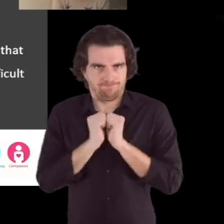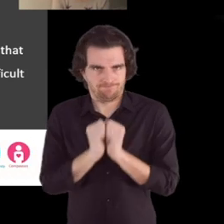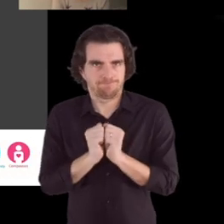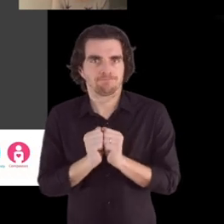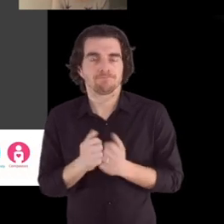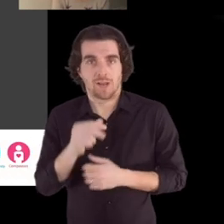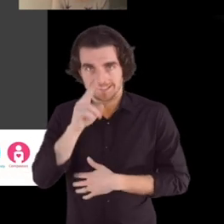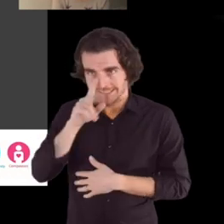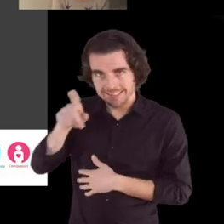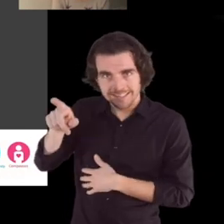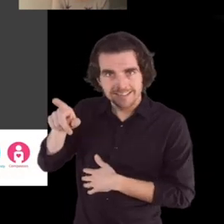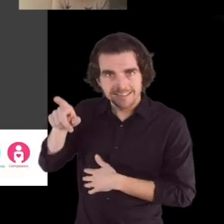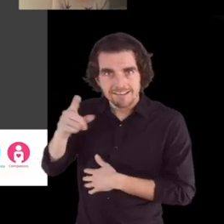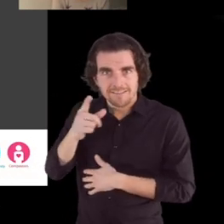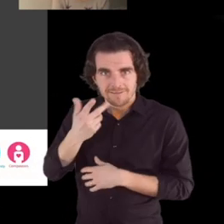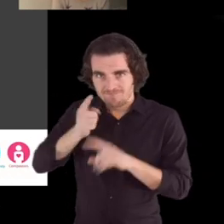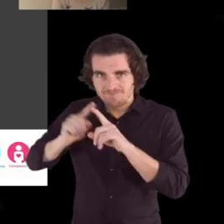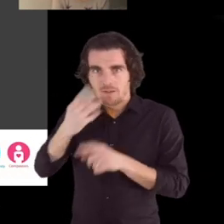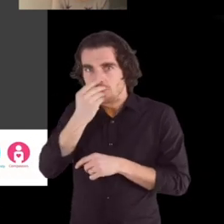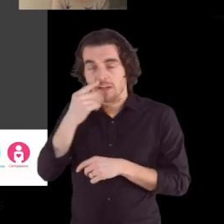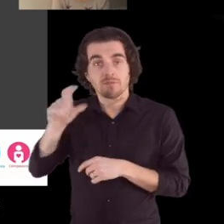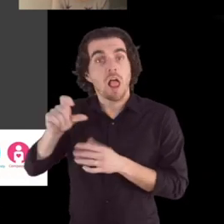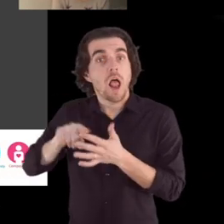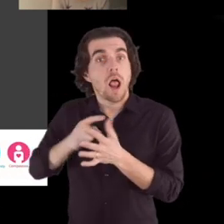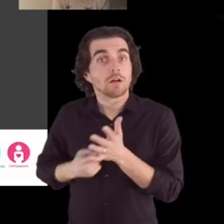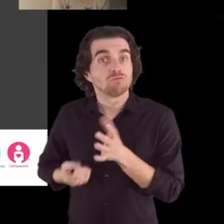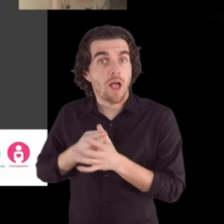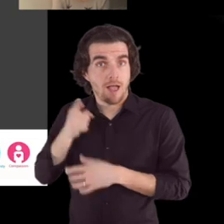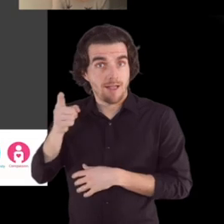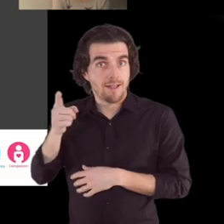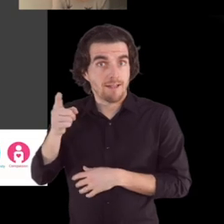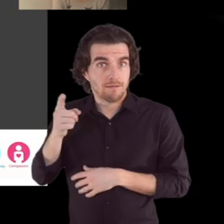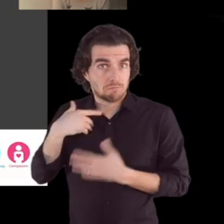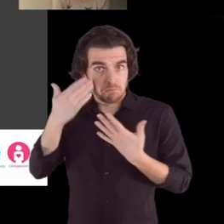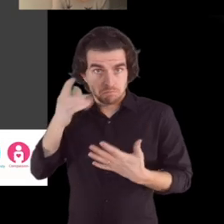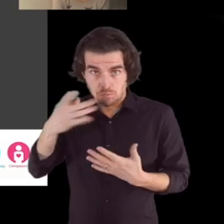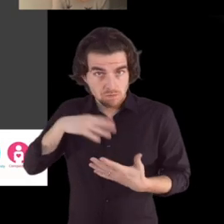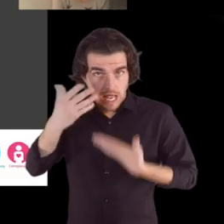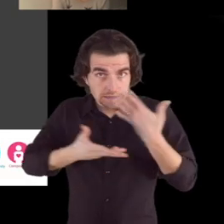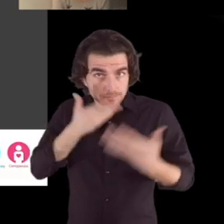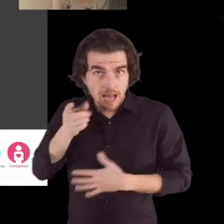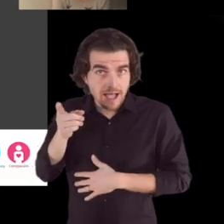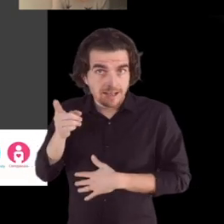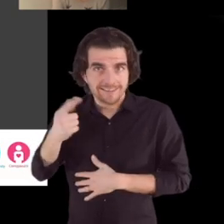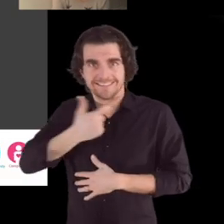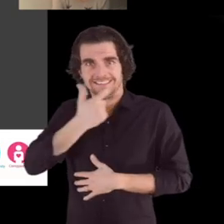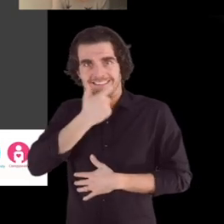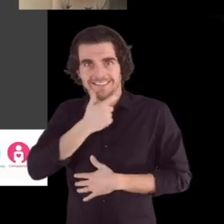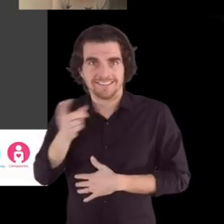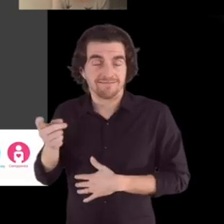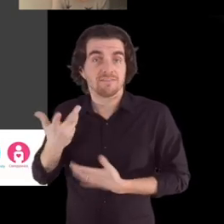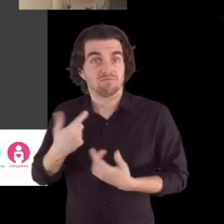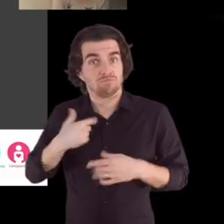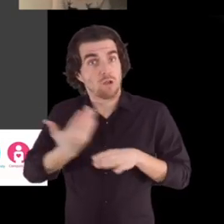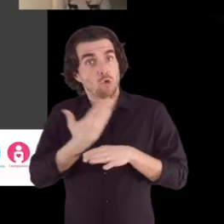that this really does work, you can see here on this next slide, this is something that Ciara had actually done. So I don't know, Ciara, if you want to explain